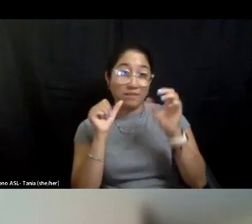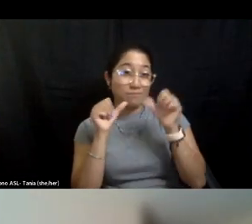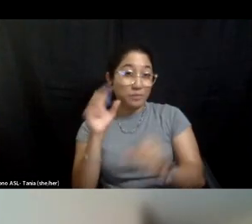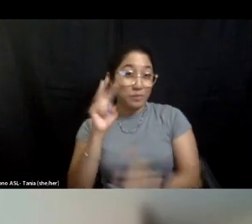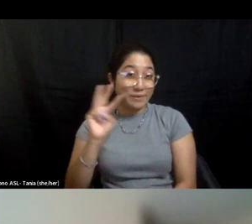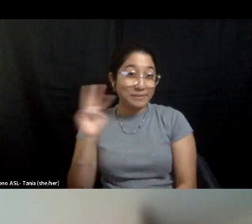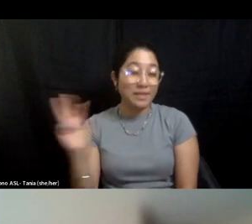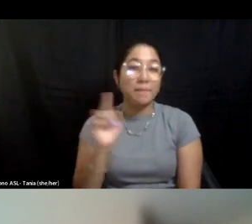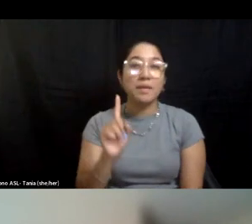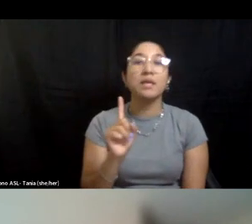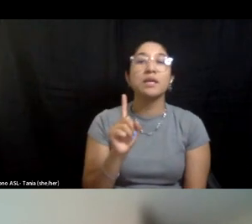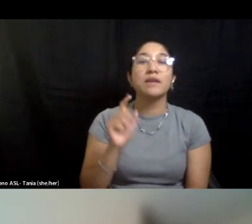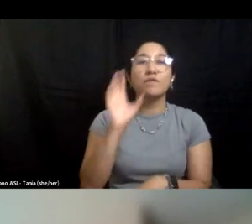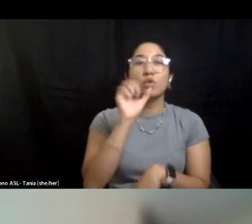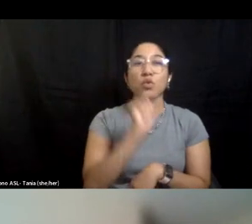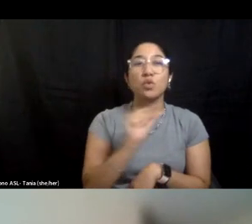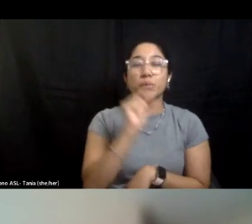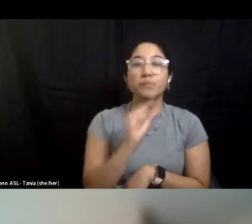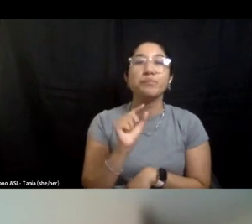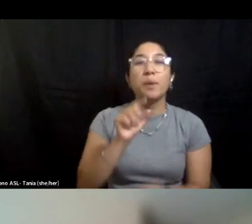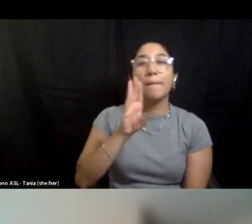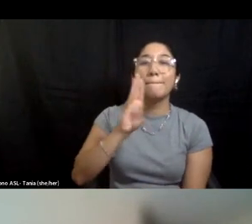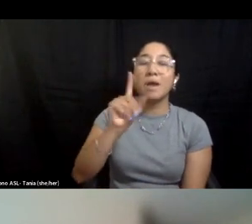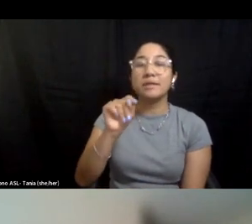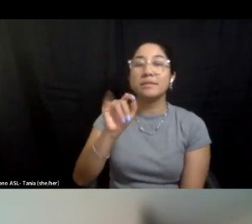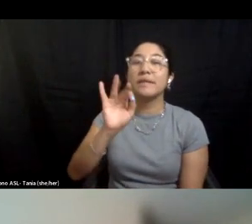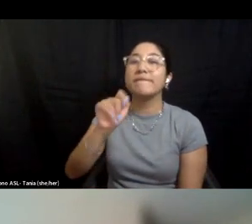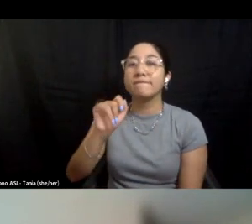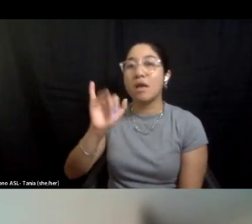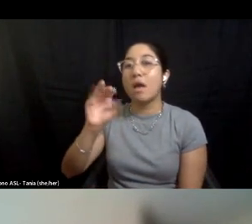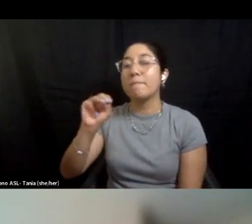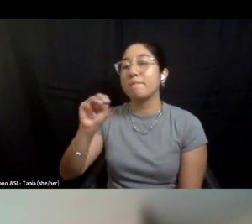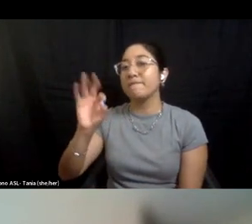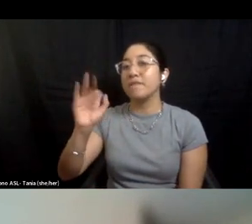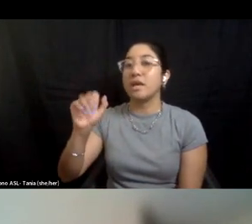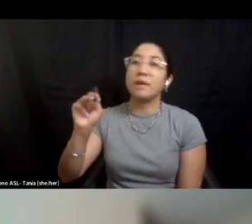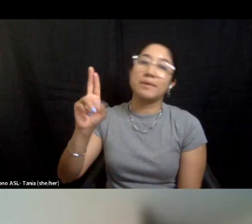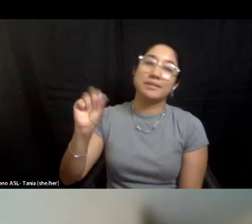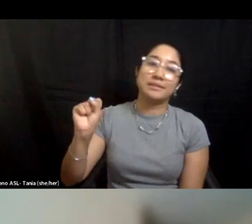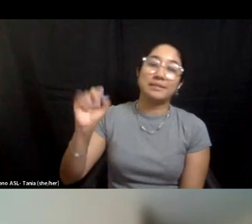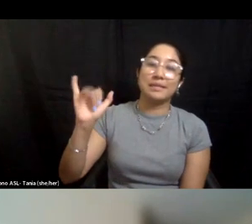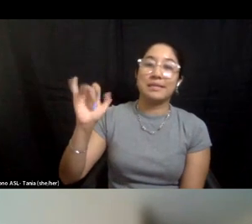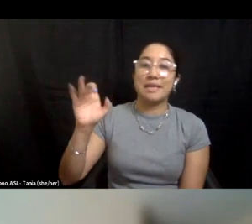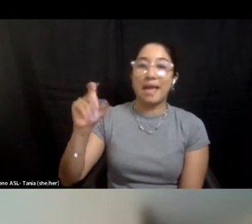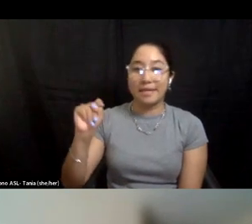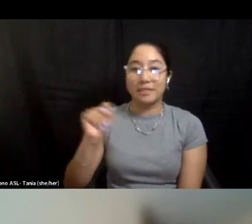Am I Famous Yet, Rachel Lynett blog, it should pop up. Thank you.